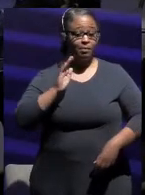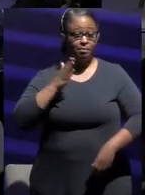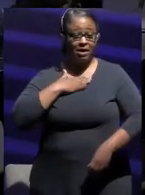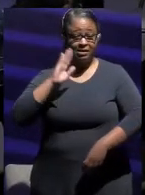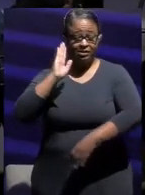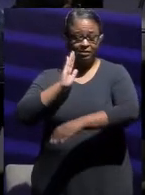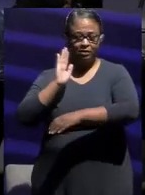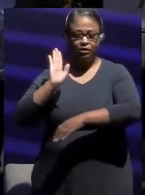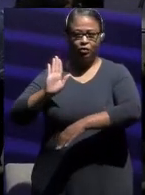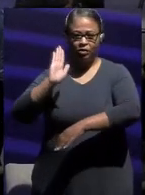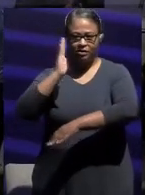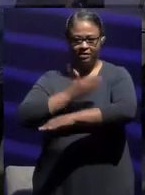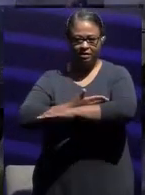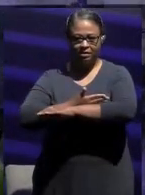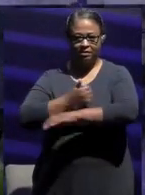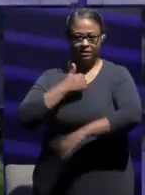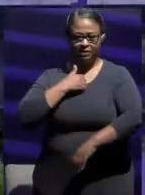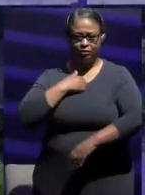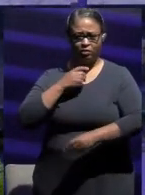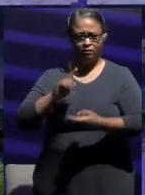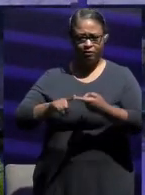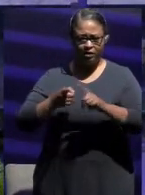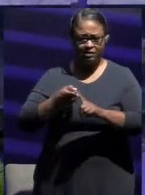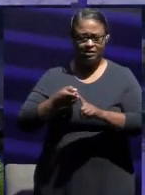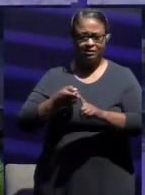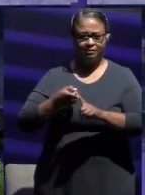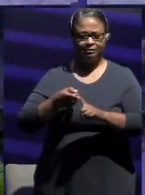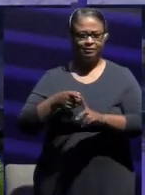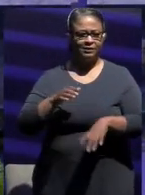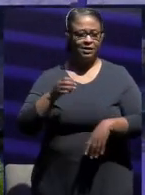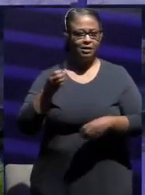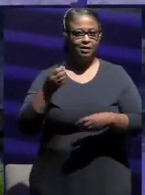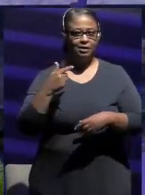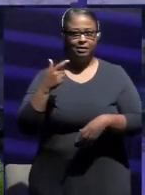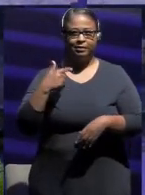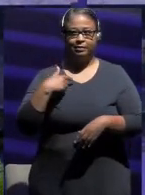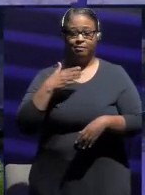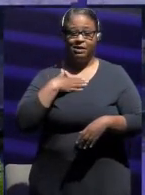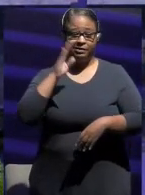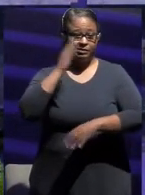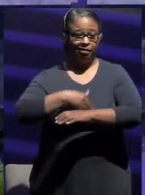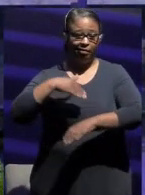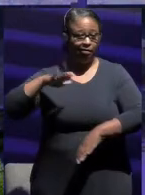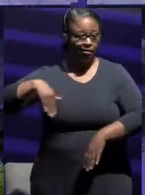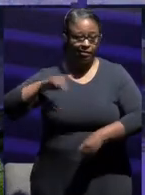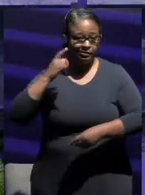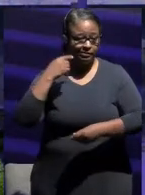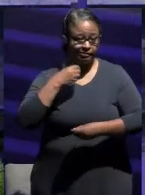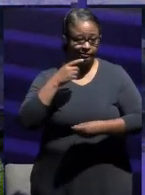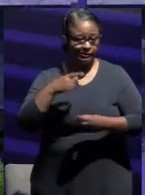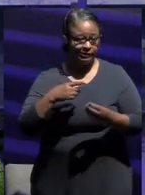Funny. Martin never mentioned you to me because he mentions everything to me.